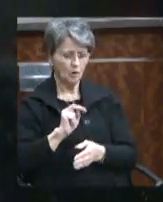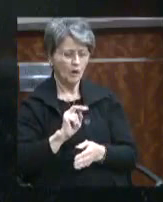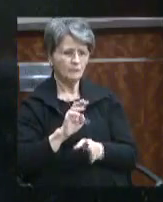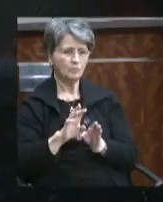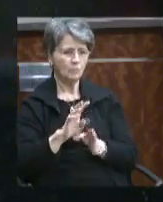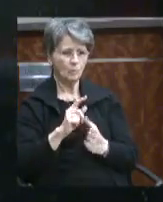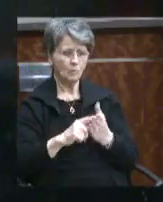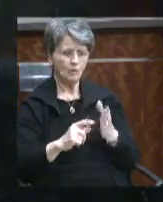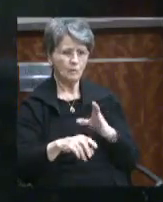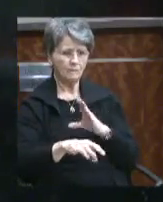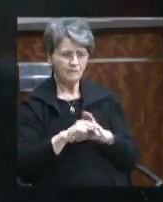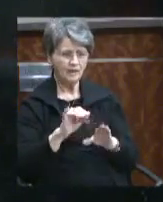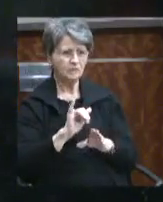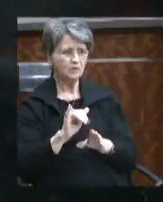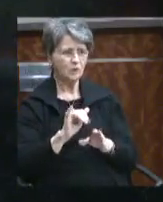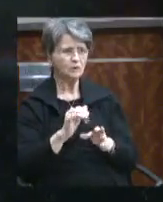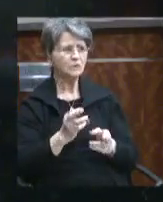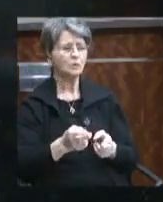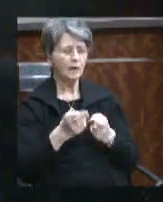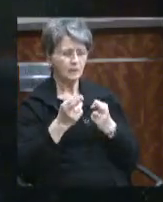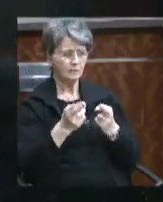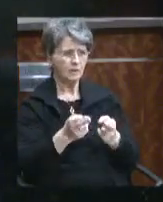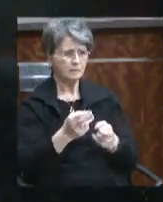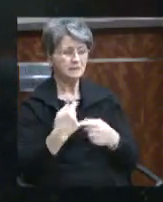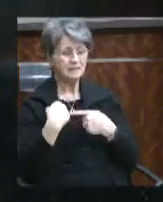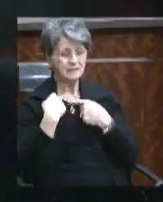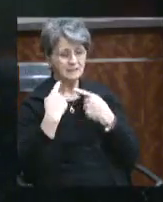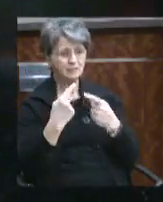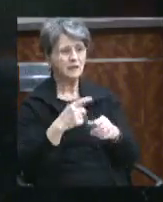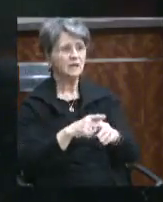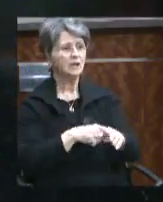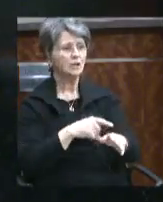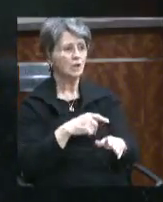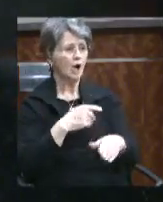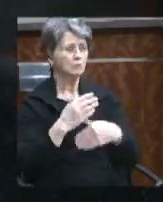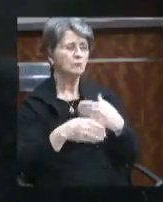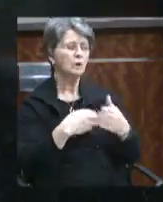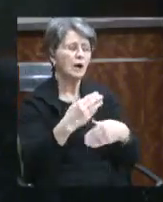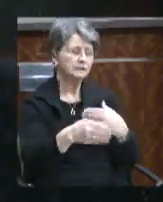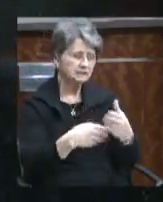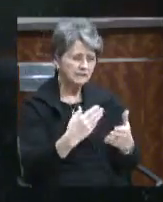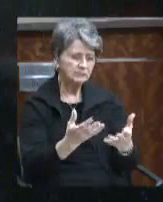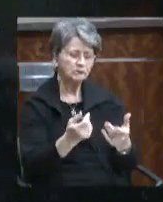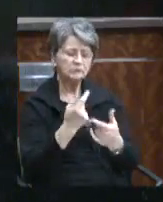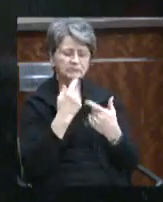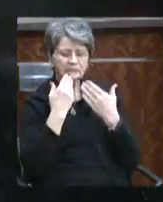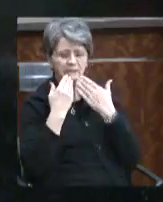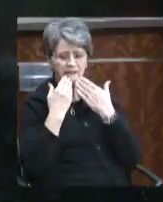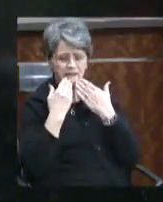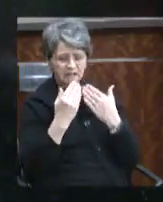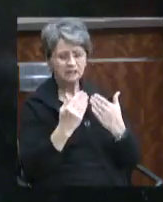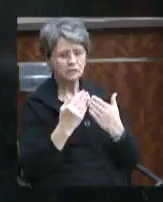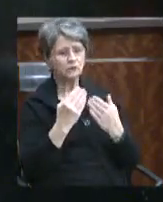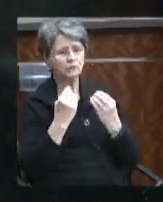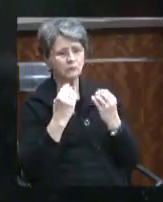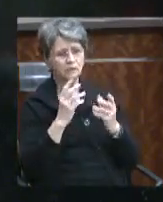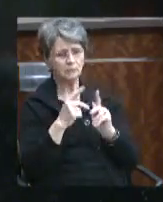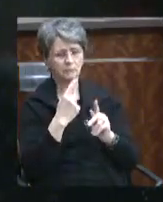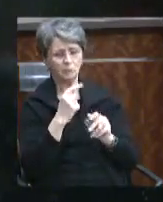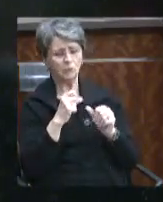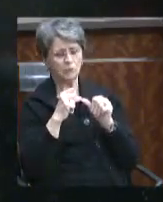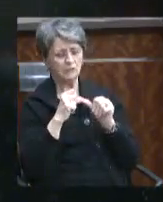forward. It's been a long process. I do want to thank many staff as well as many volunteers who continue to participate,